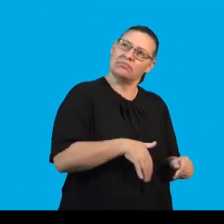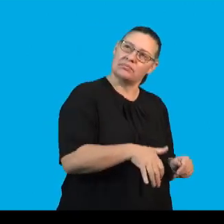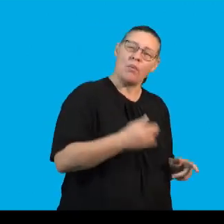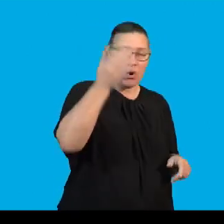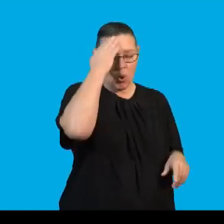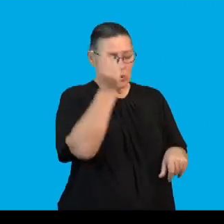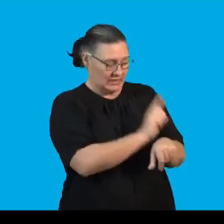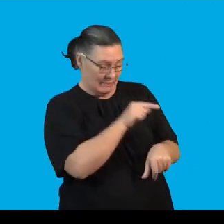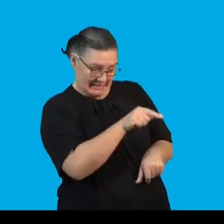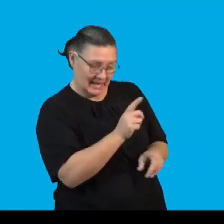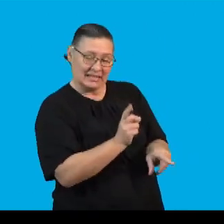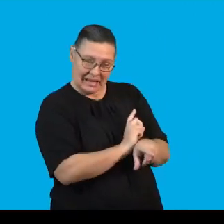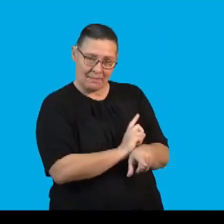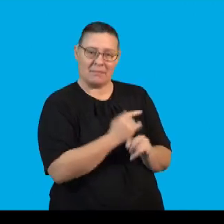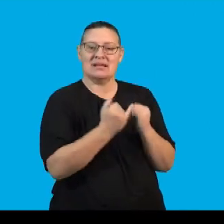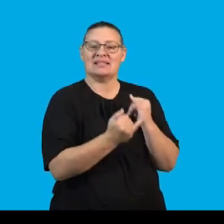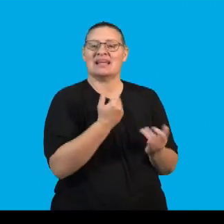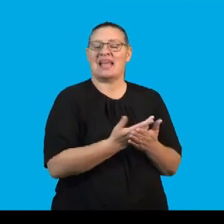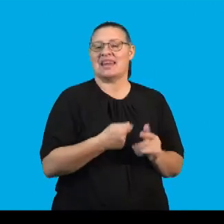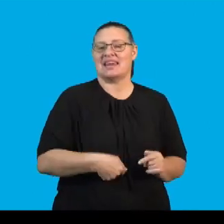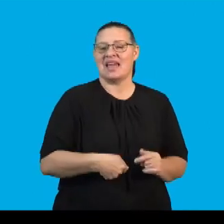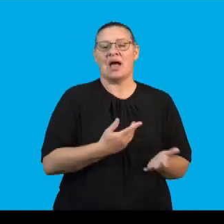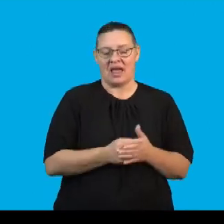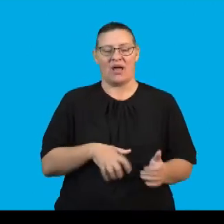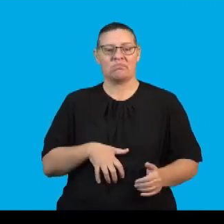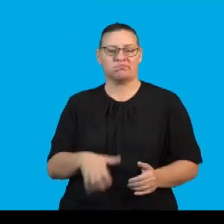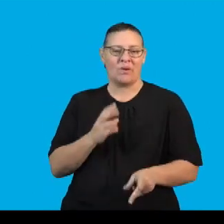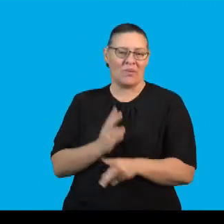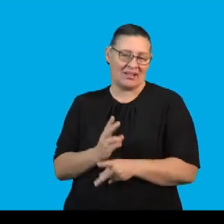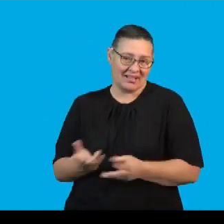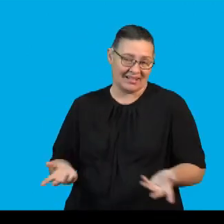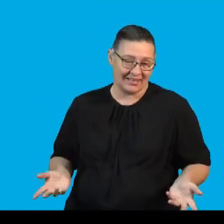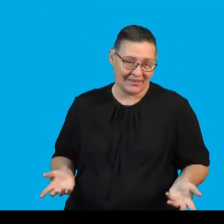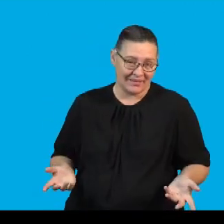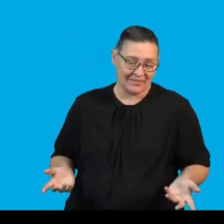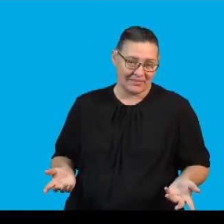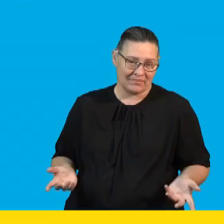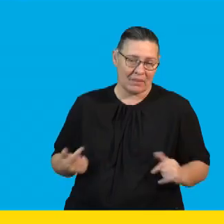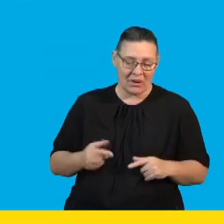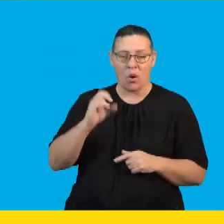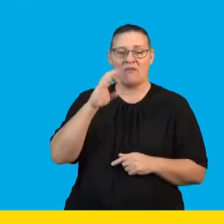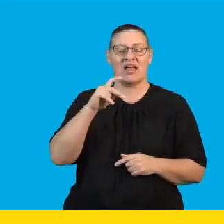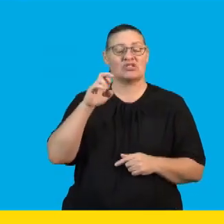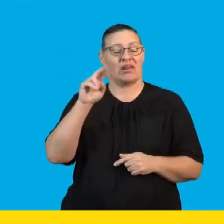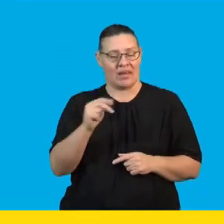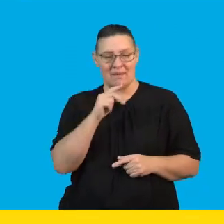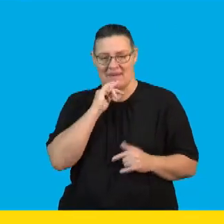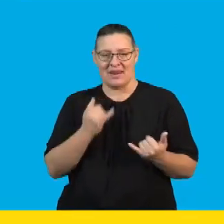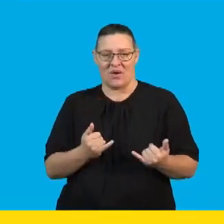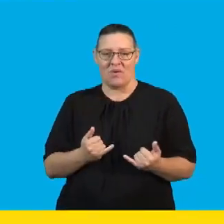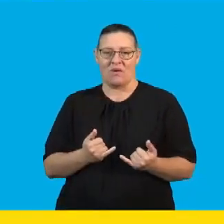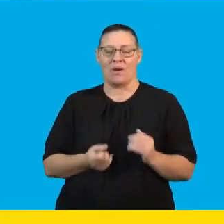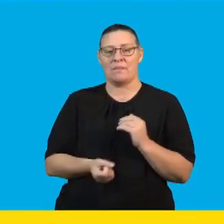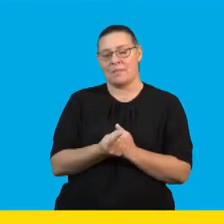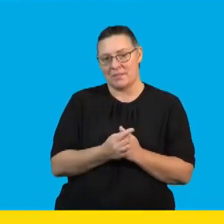pregnant, they can use the monitor to check the right timing during ovulation, because that's